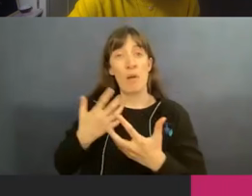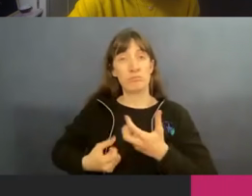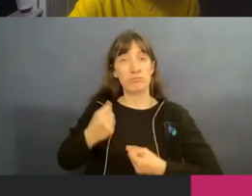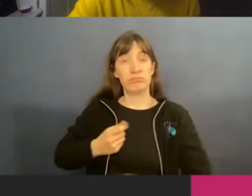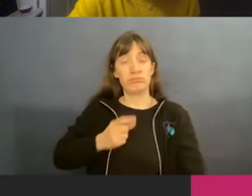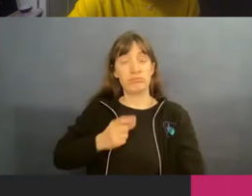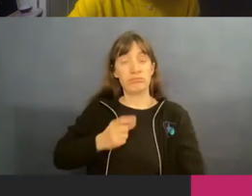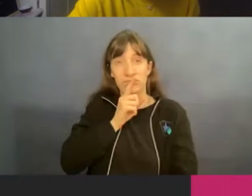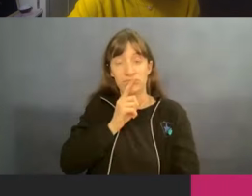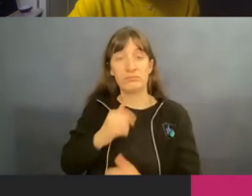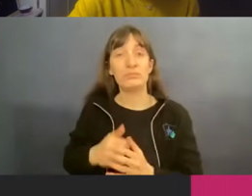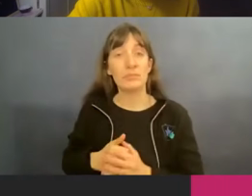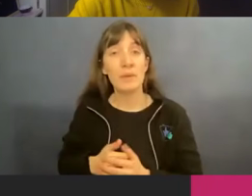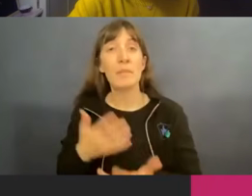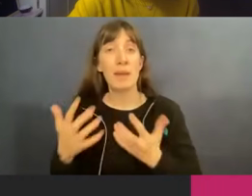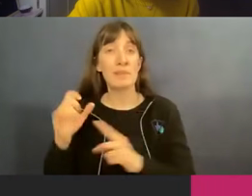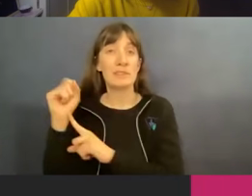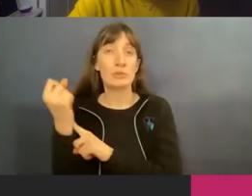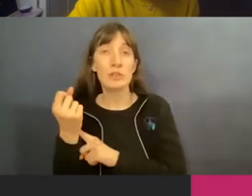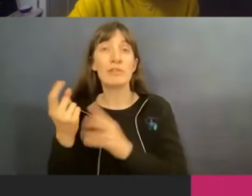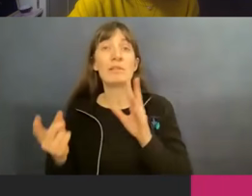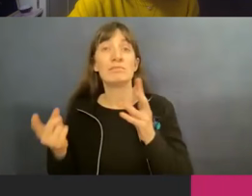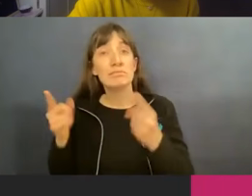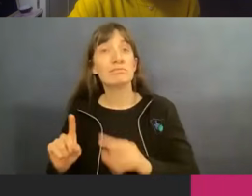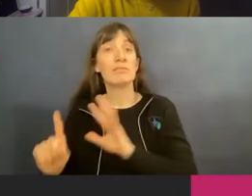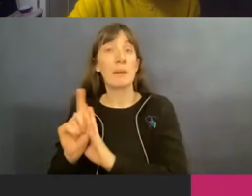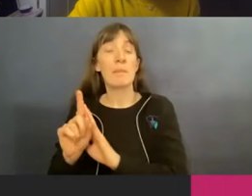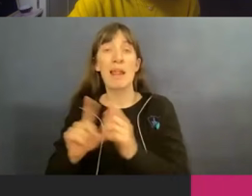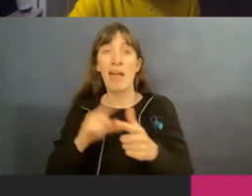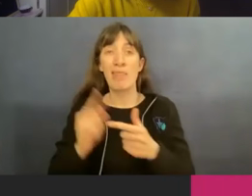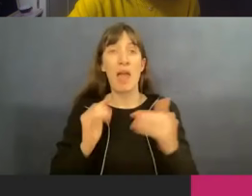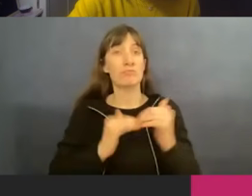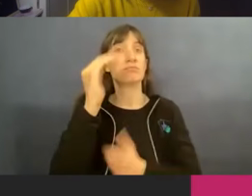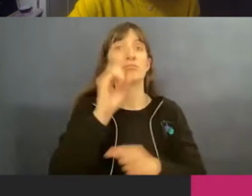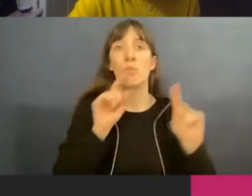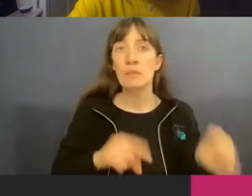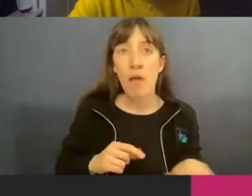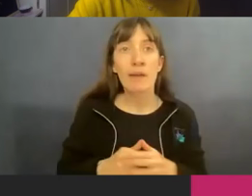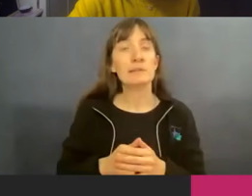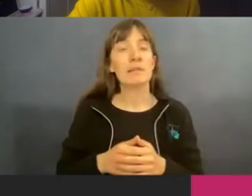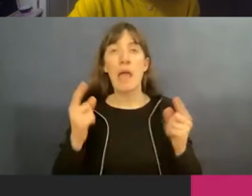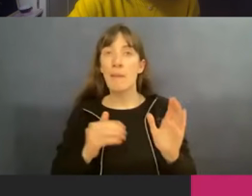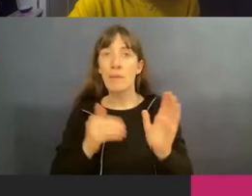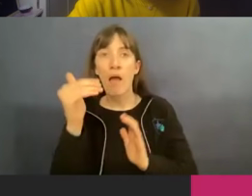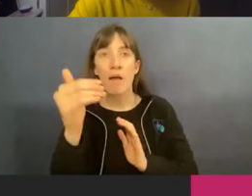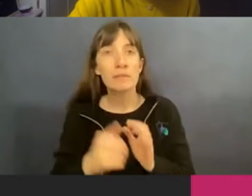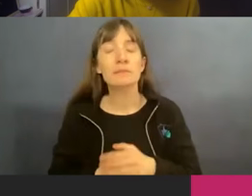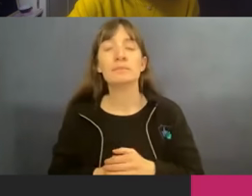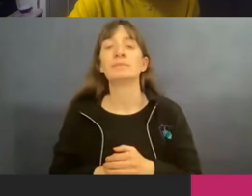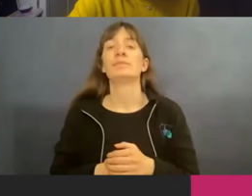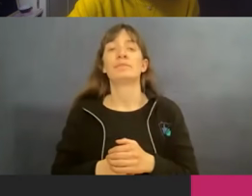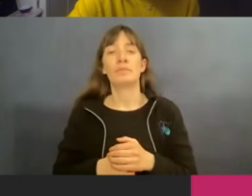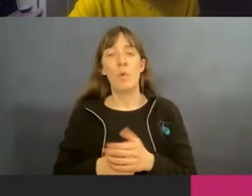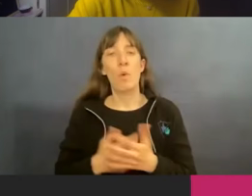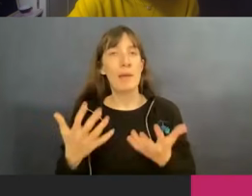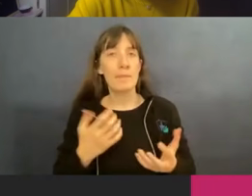seem disproportionate to the situation or that they occur really frequently. Or only expressing emotions in certain settings or with certain